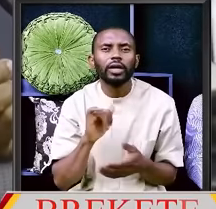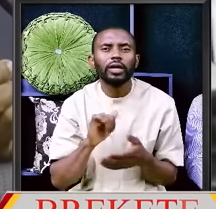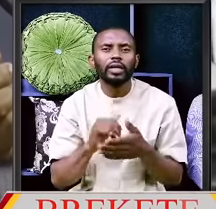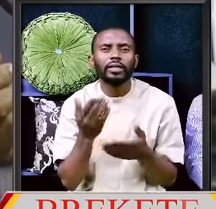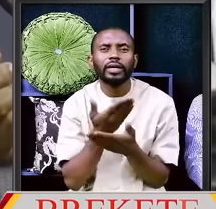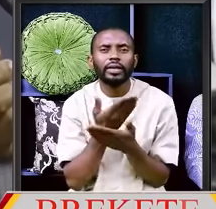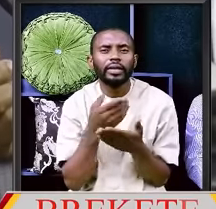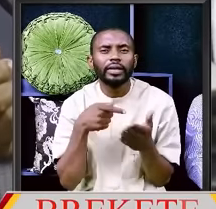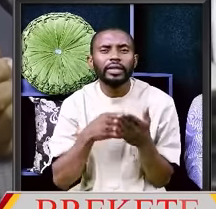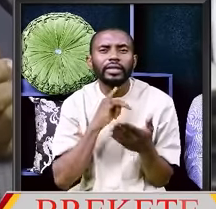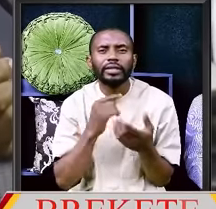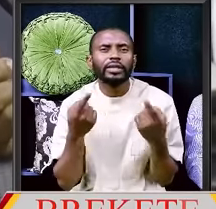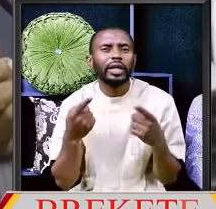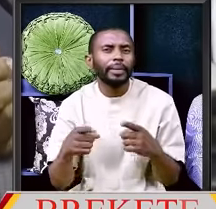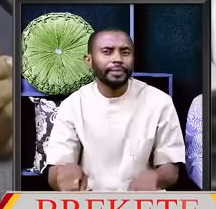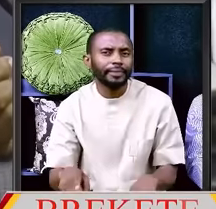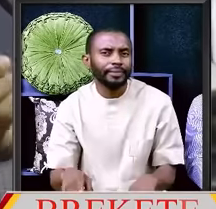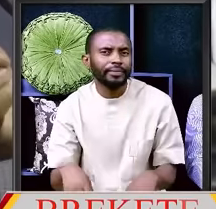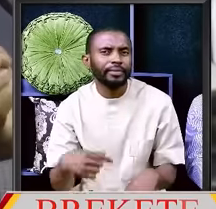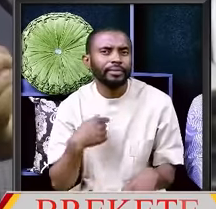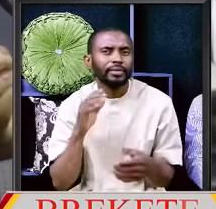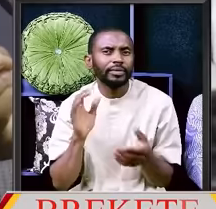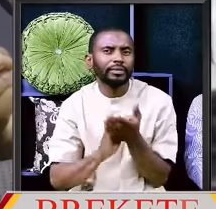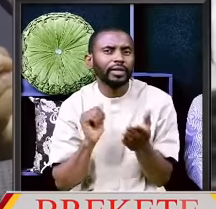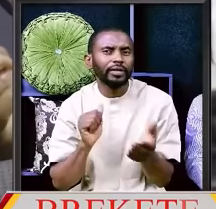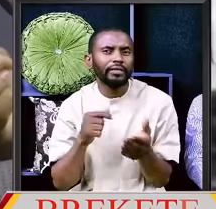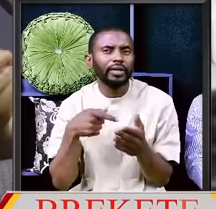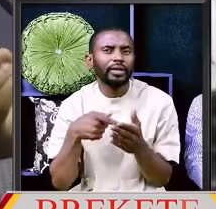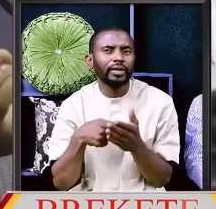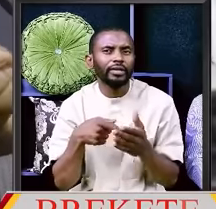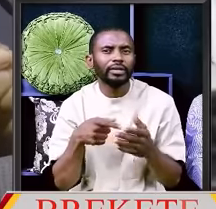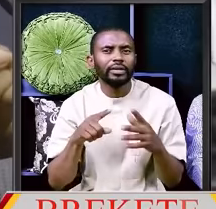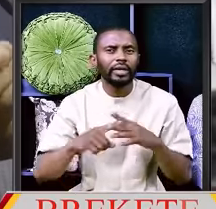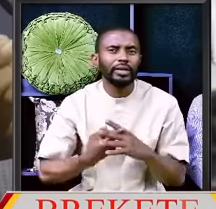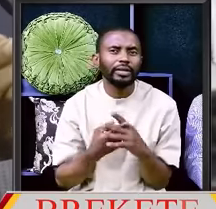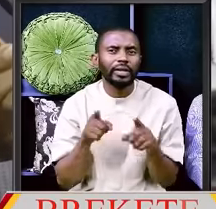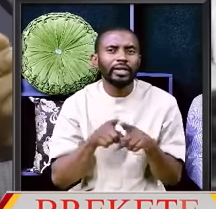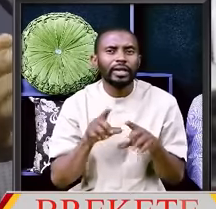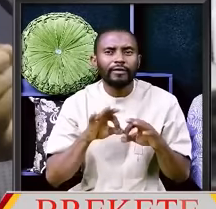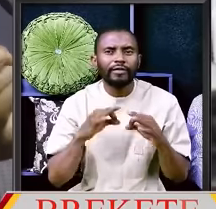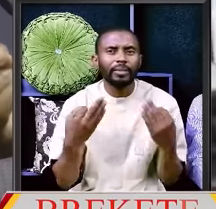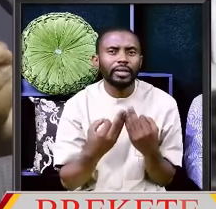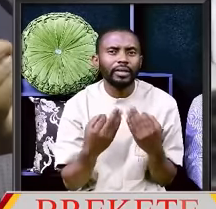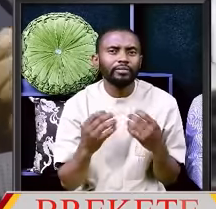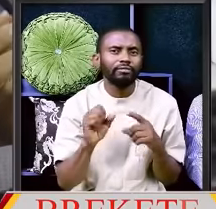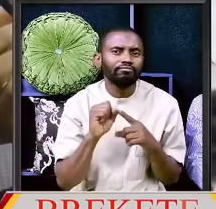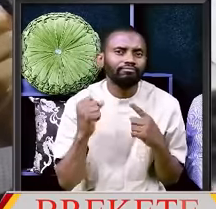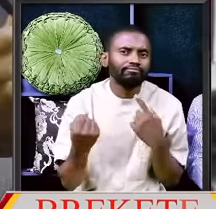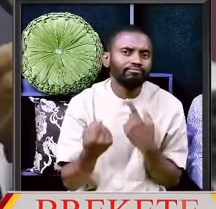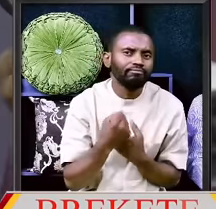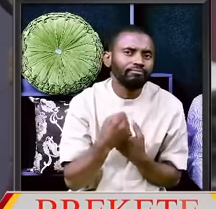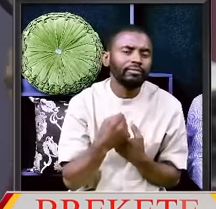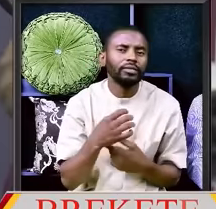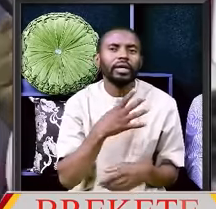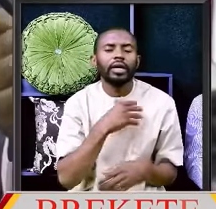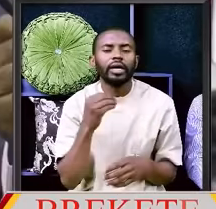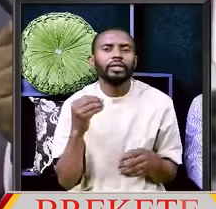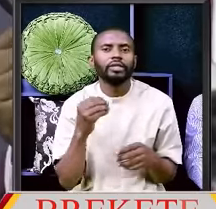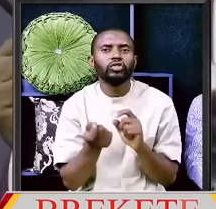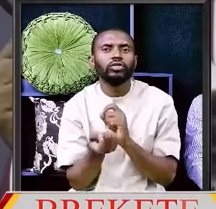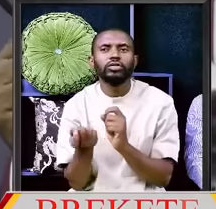is going on. I believe this started as a family feud, and it has changed because